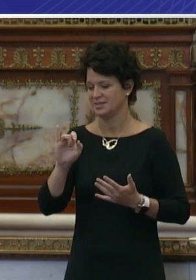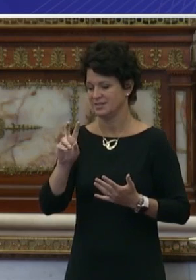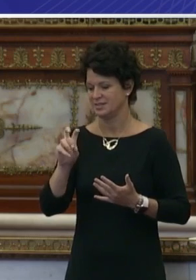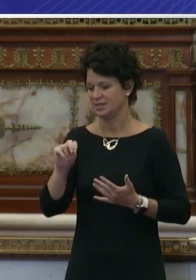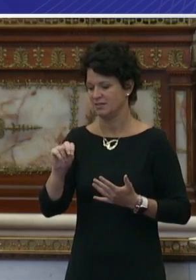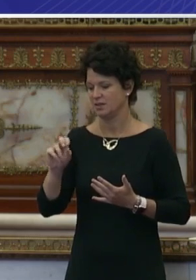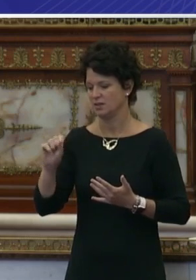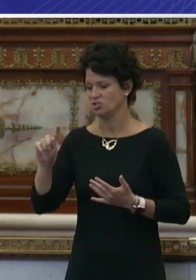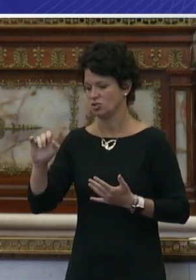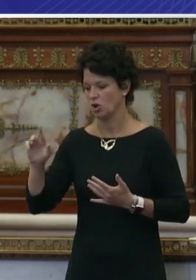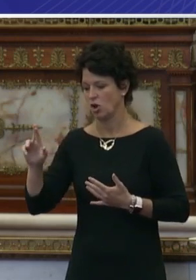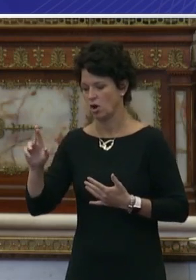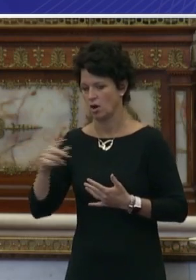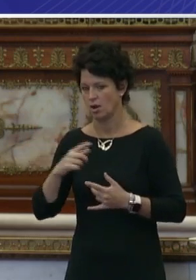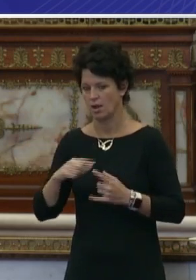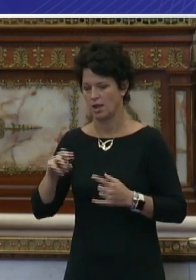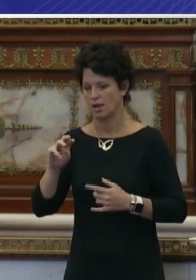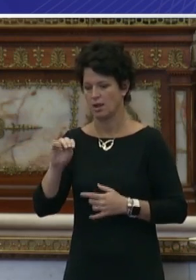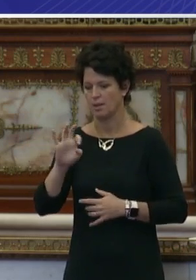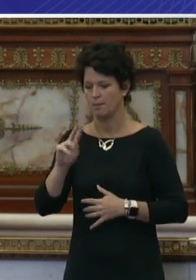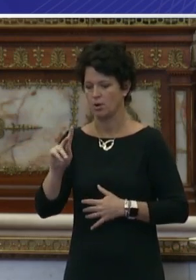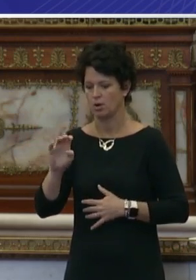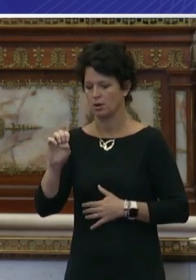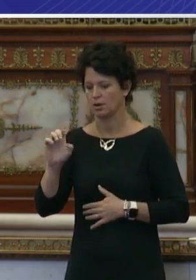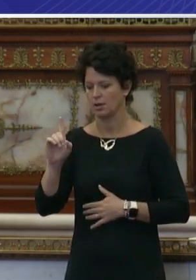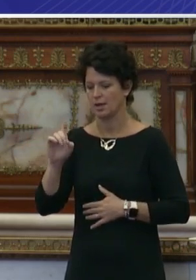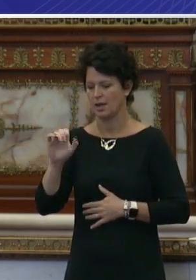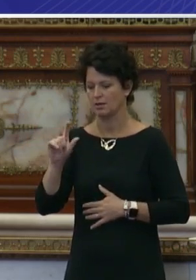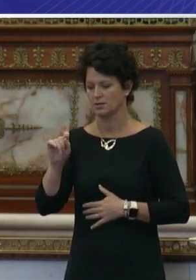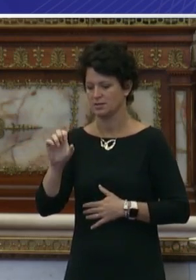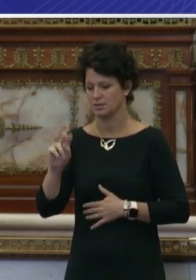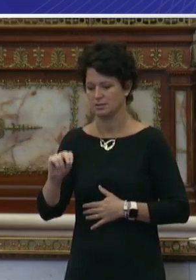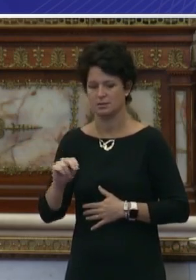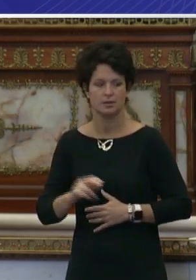Stephen Starr, and Mark Edelson.